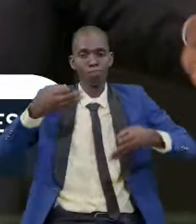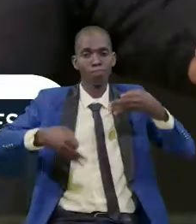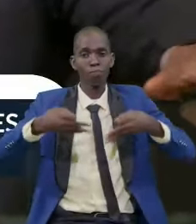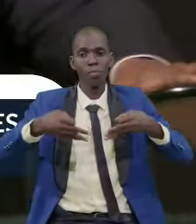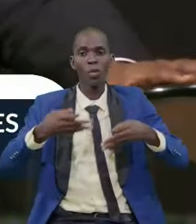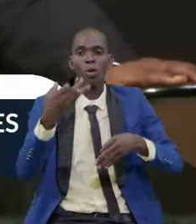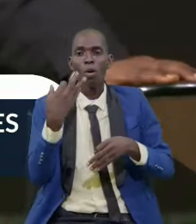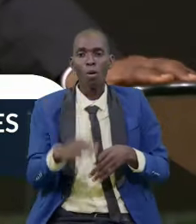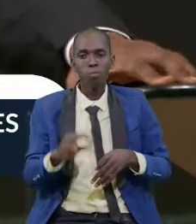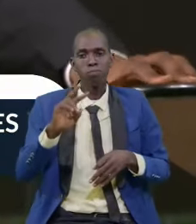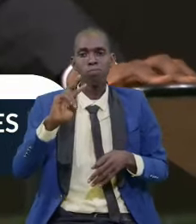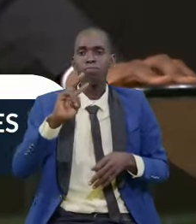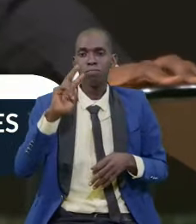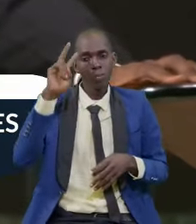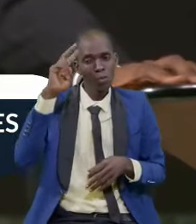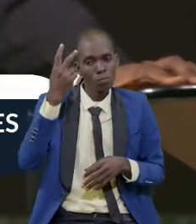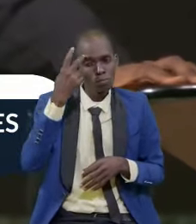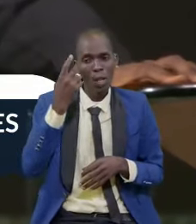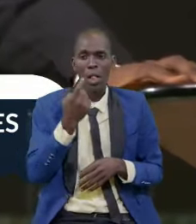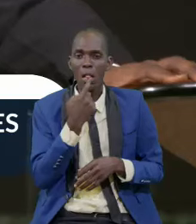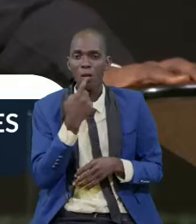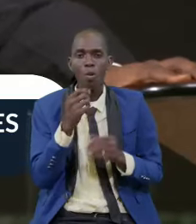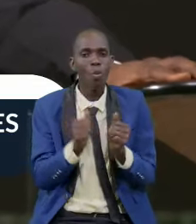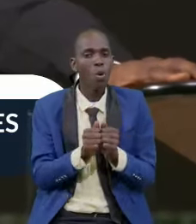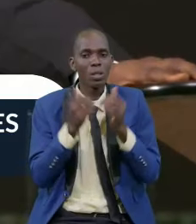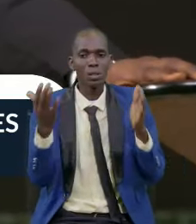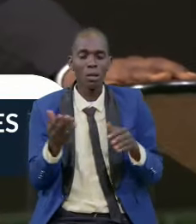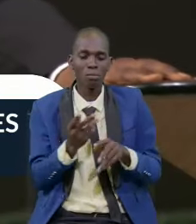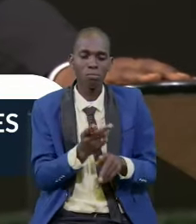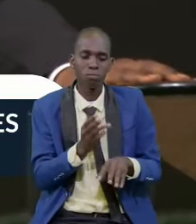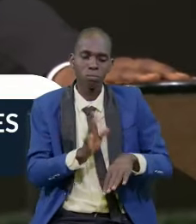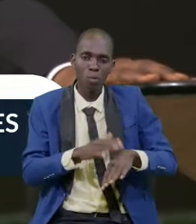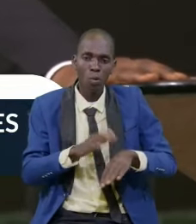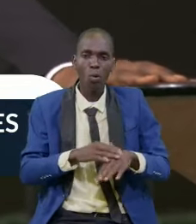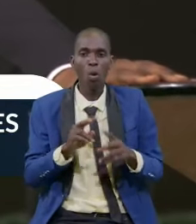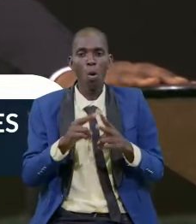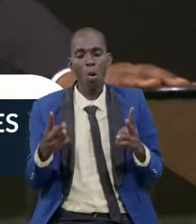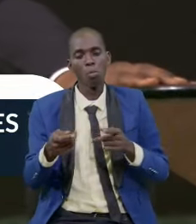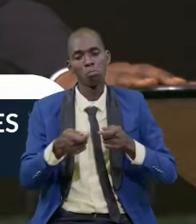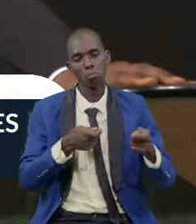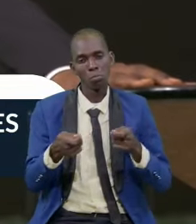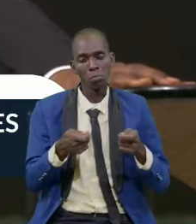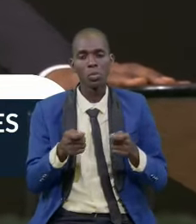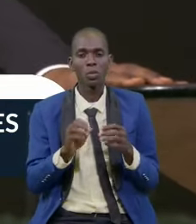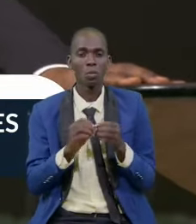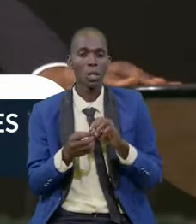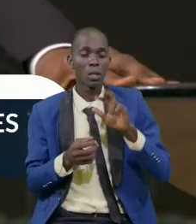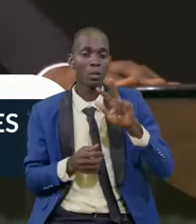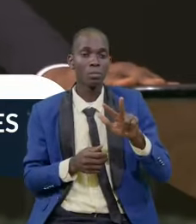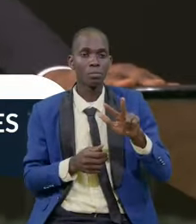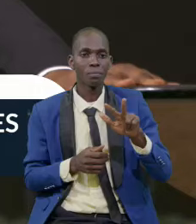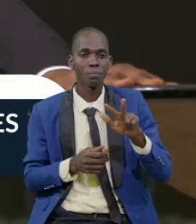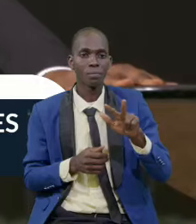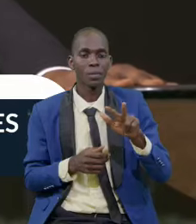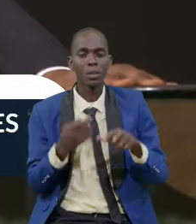the condemnation of misused tongues without caution or control. Number three